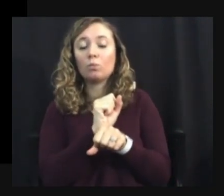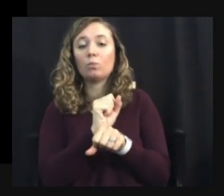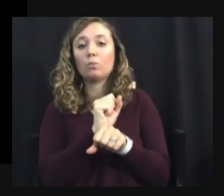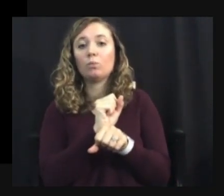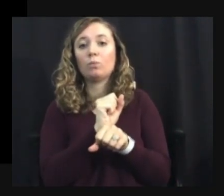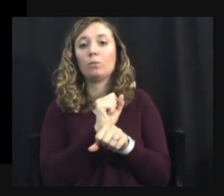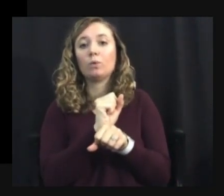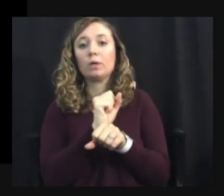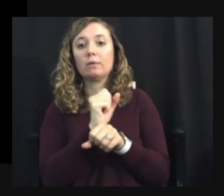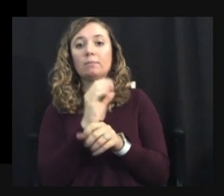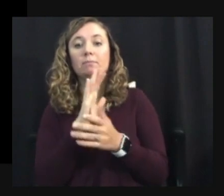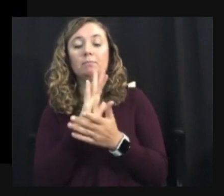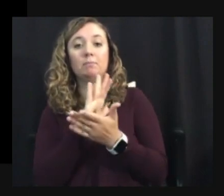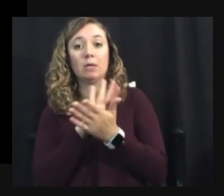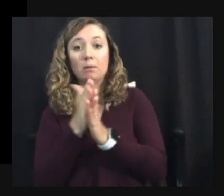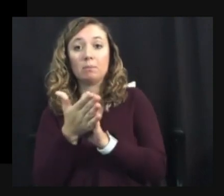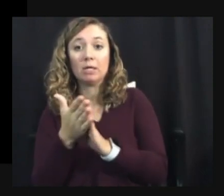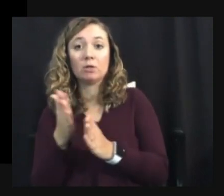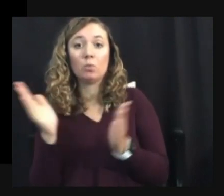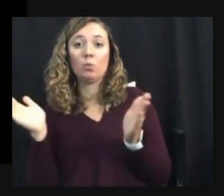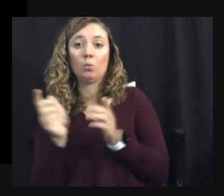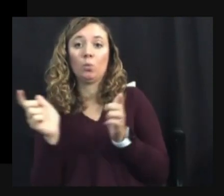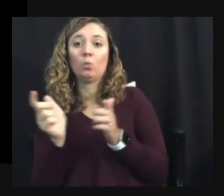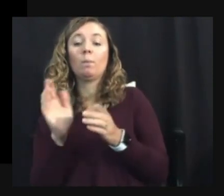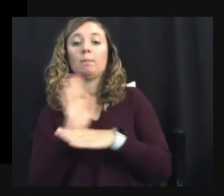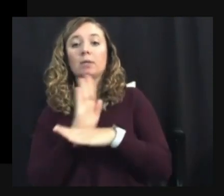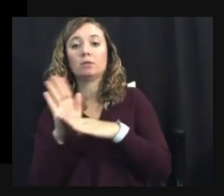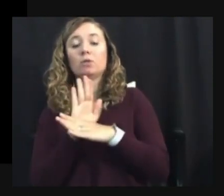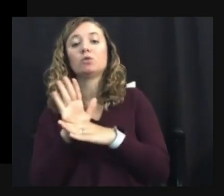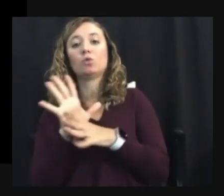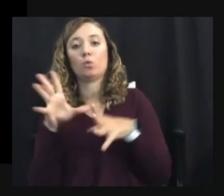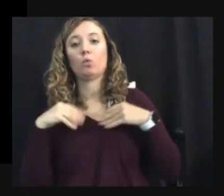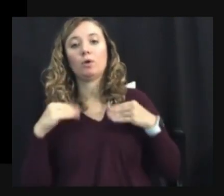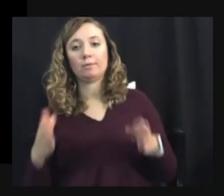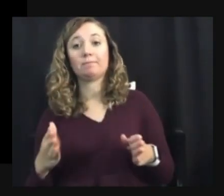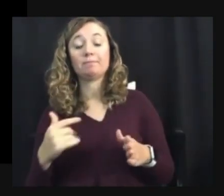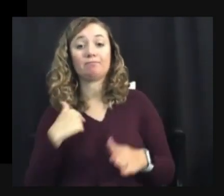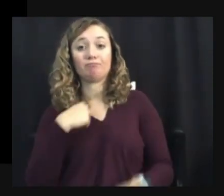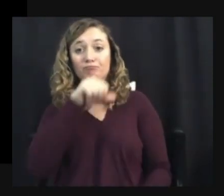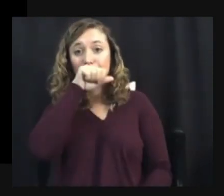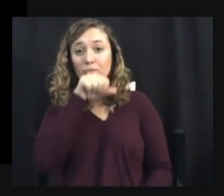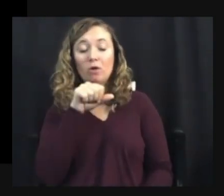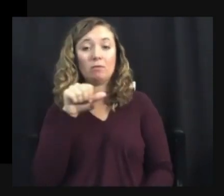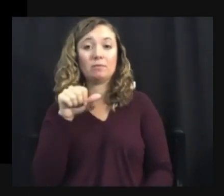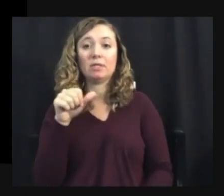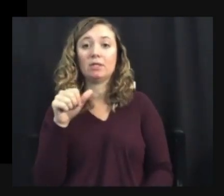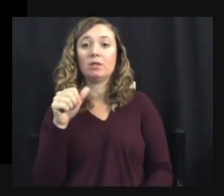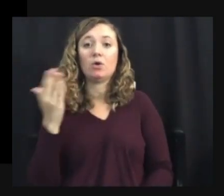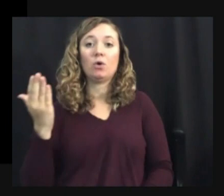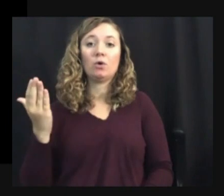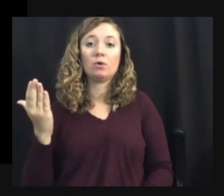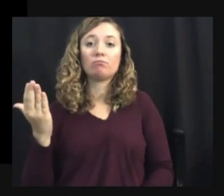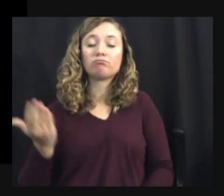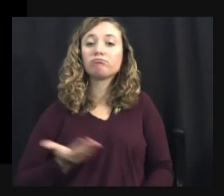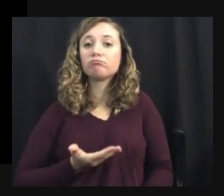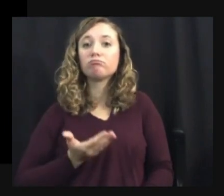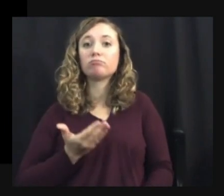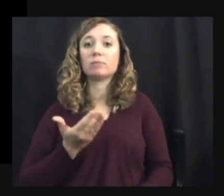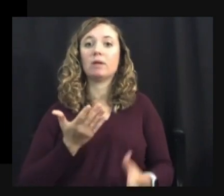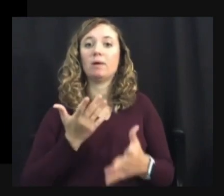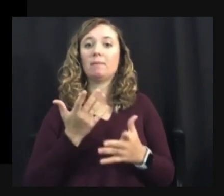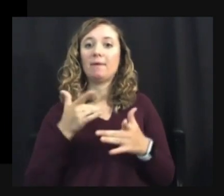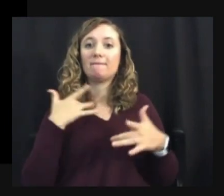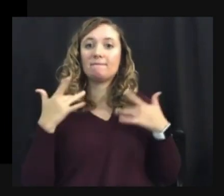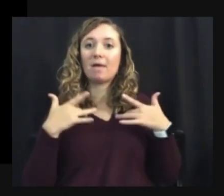owners. I love hosting engaging events. That's our signature with Autism Career Pathways.